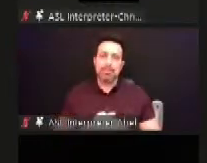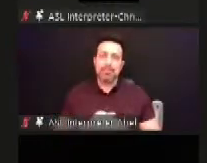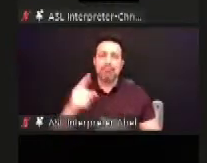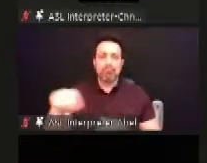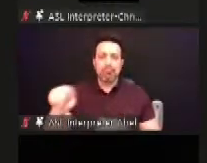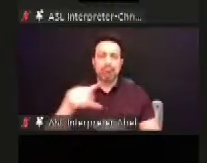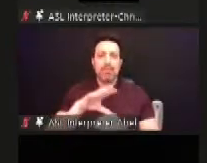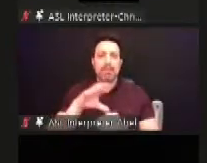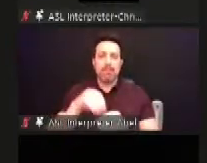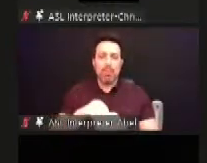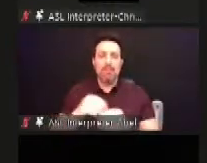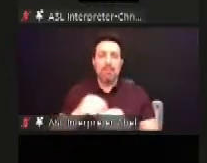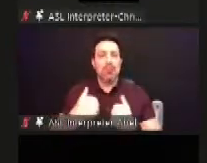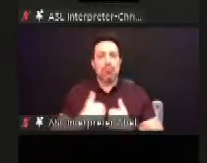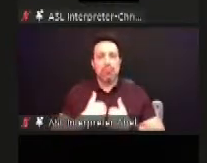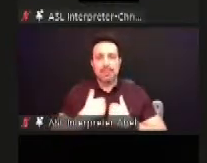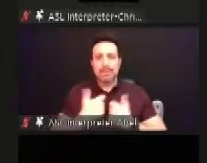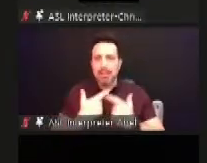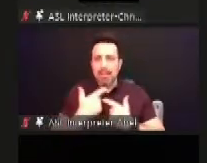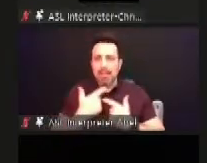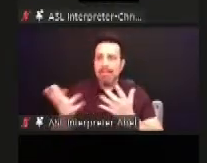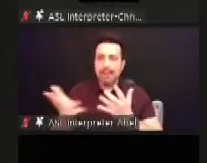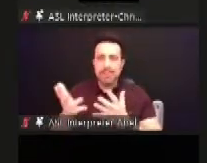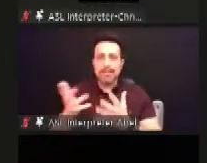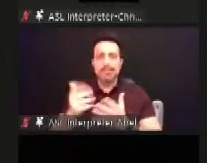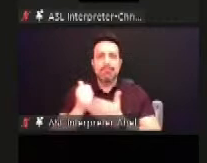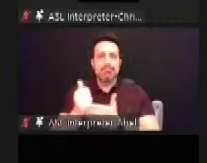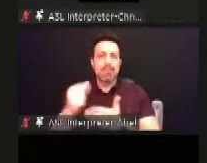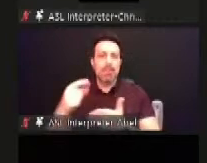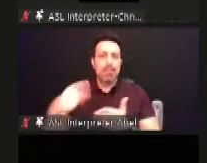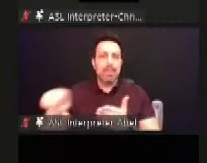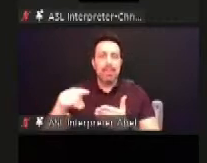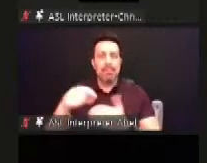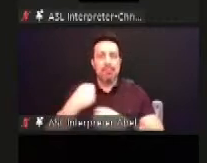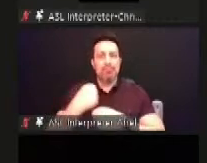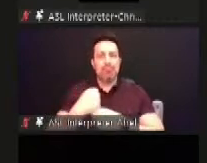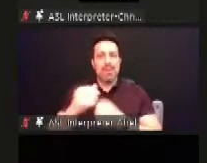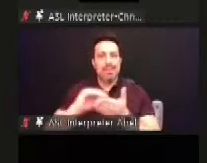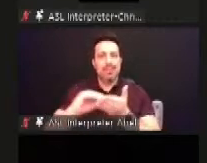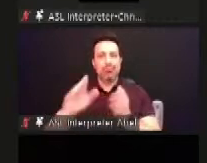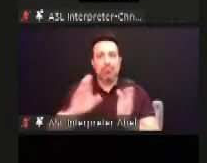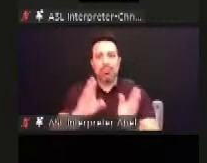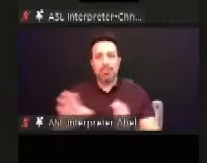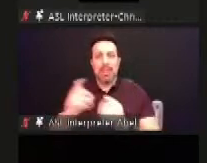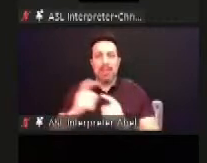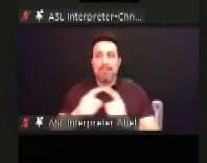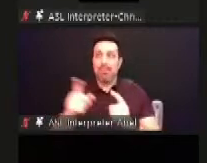our residents' lives. They're helping them, create those discharging plans